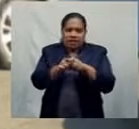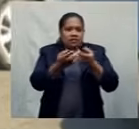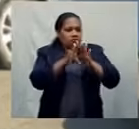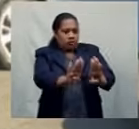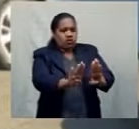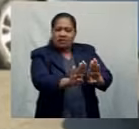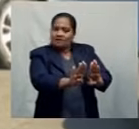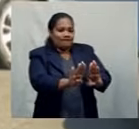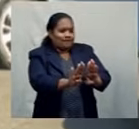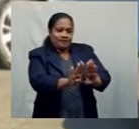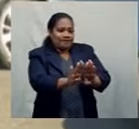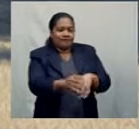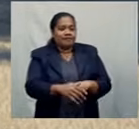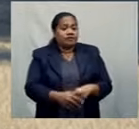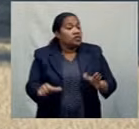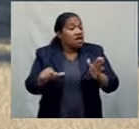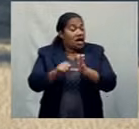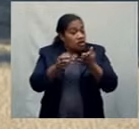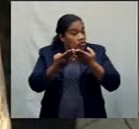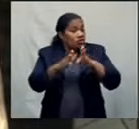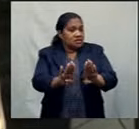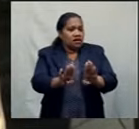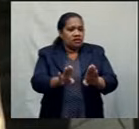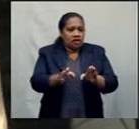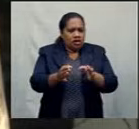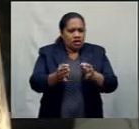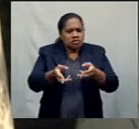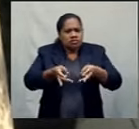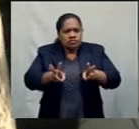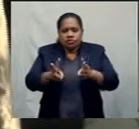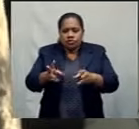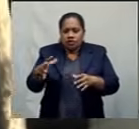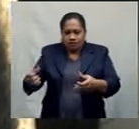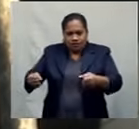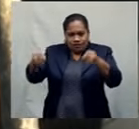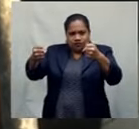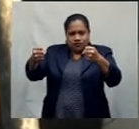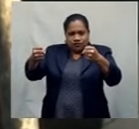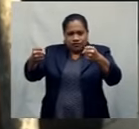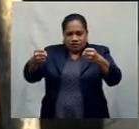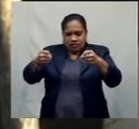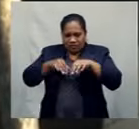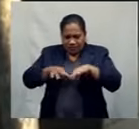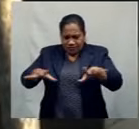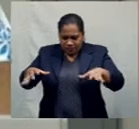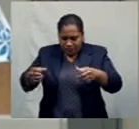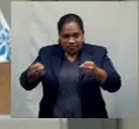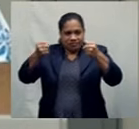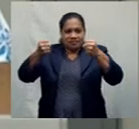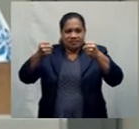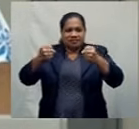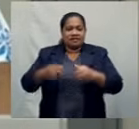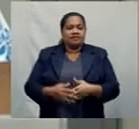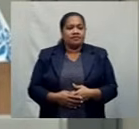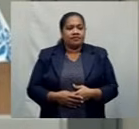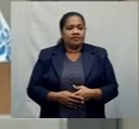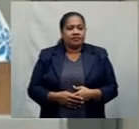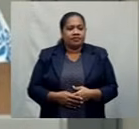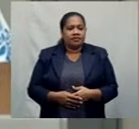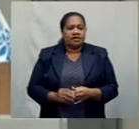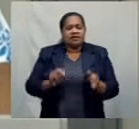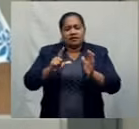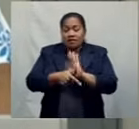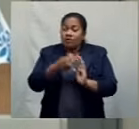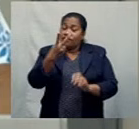lockdown. Hard lockdowns as a strategy to halt the COVID transmission is off the table at the moment. A period of 28 days